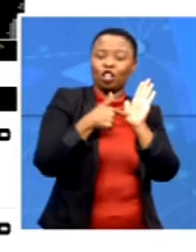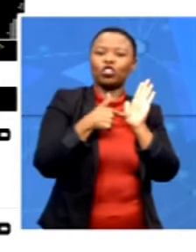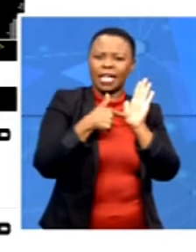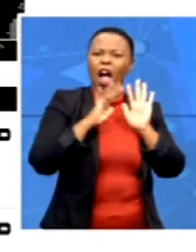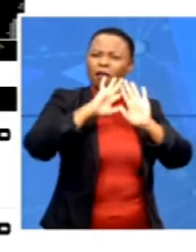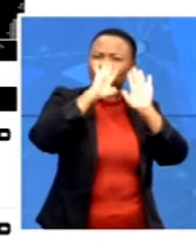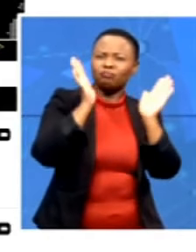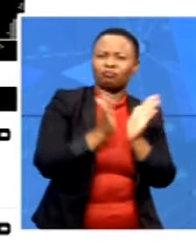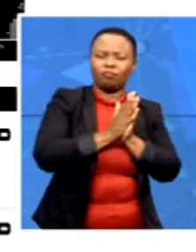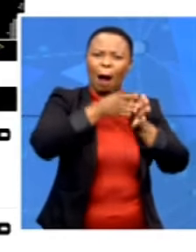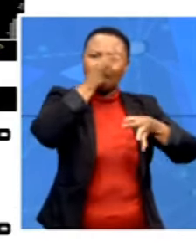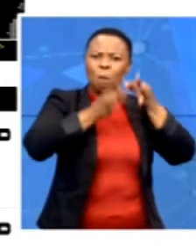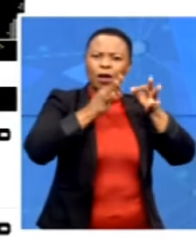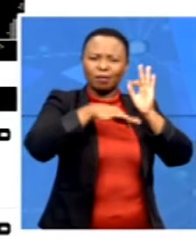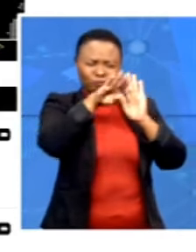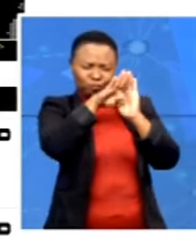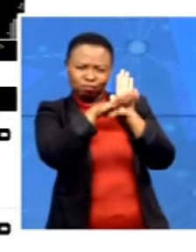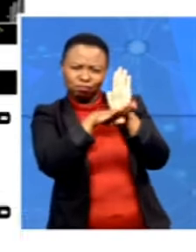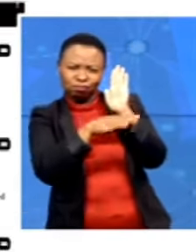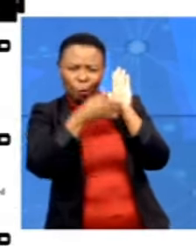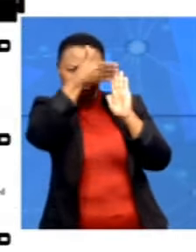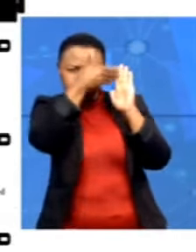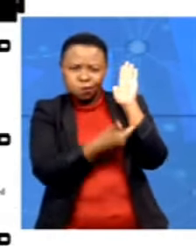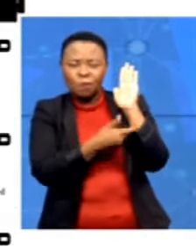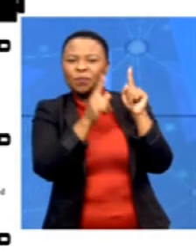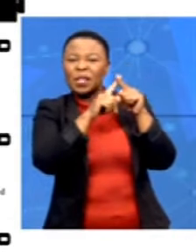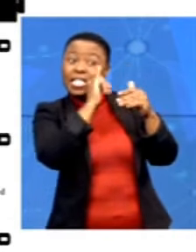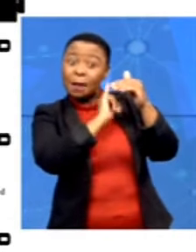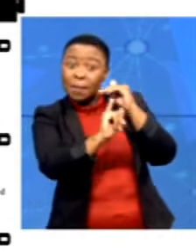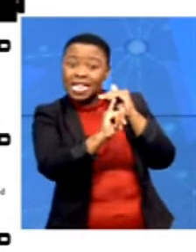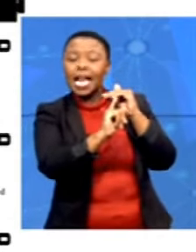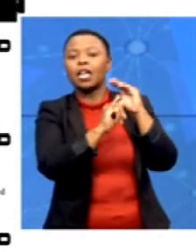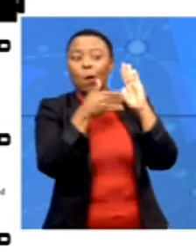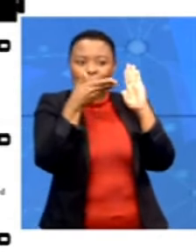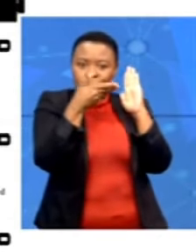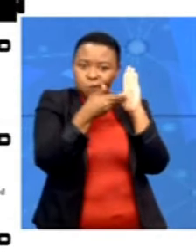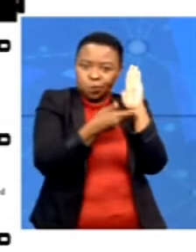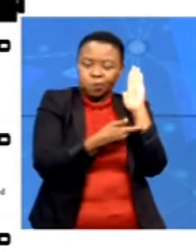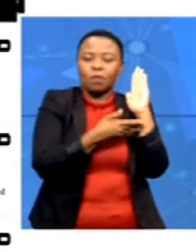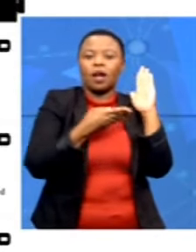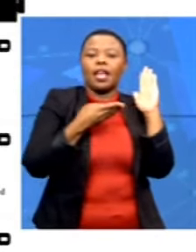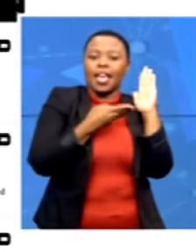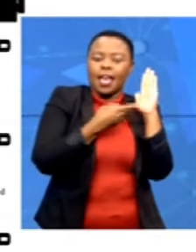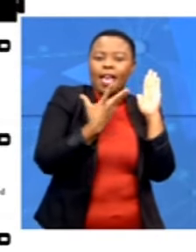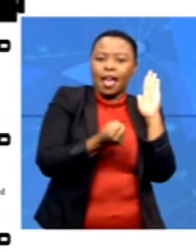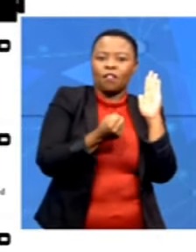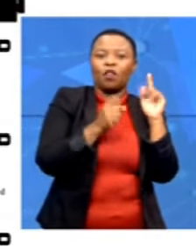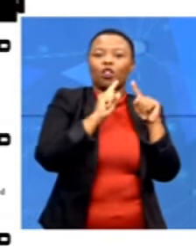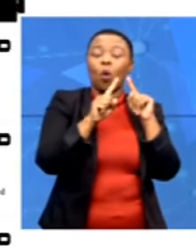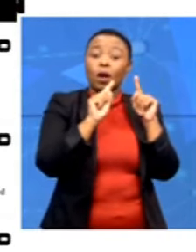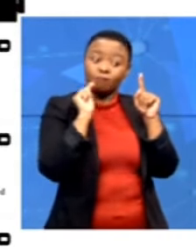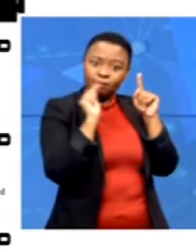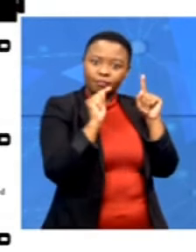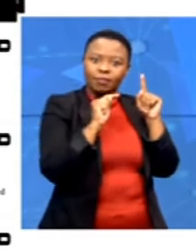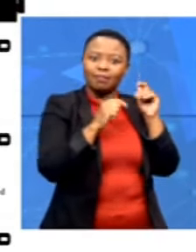elections. You've got your independents as well that are also available on this page. But when you start coming in there, you've got a whole list of the candidates. So if you